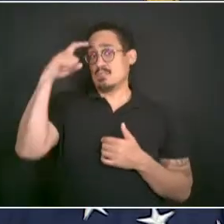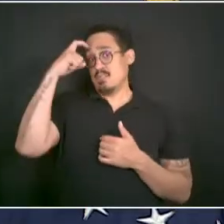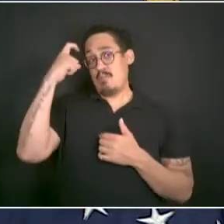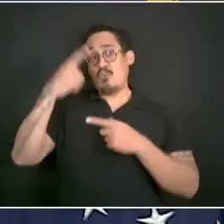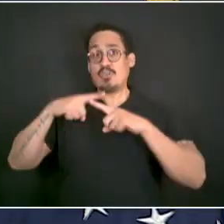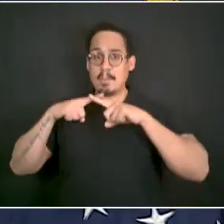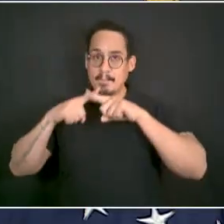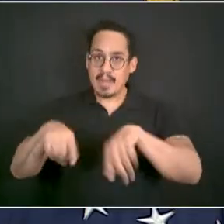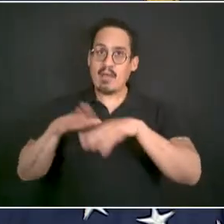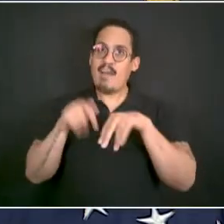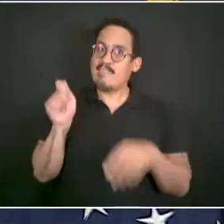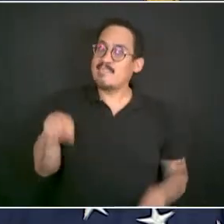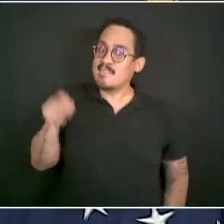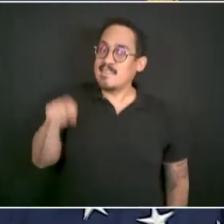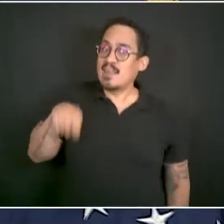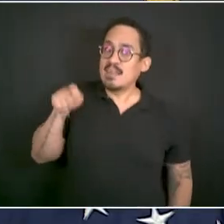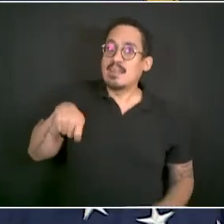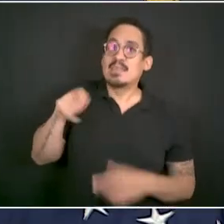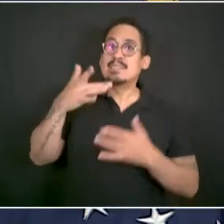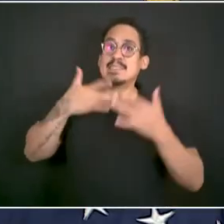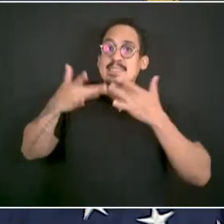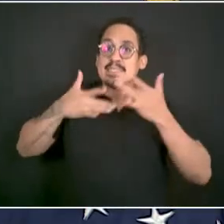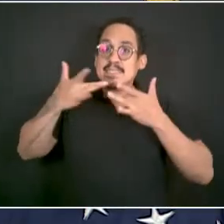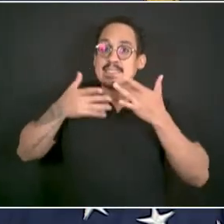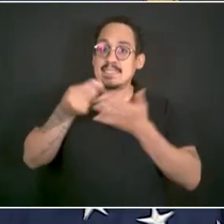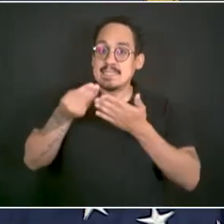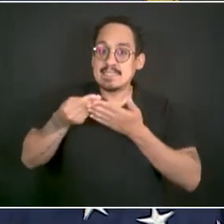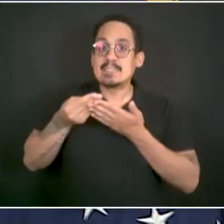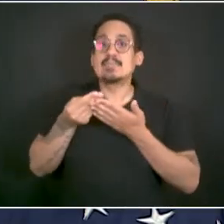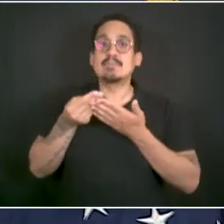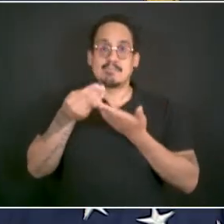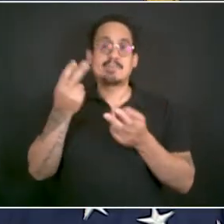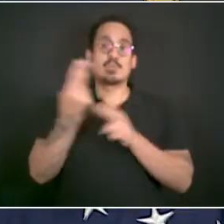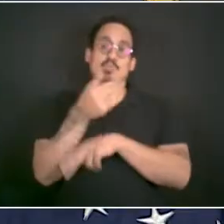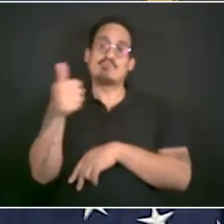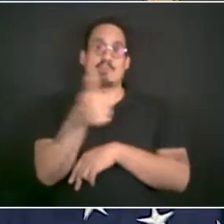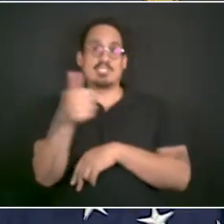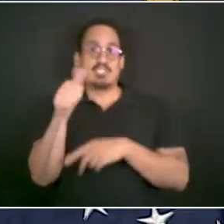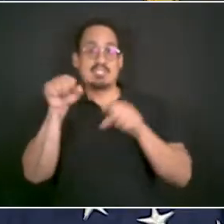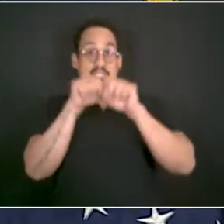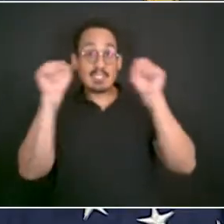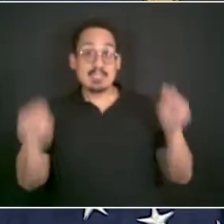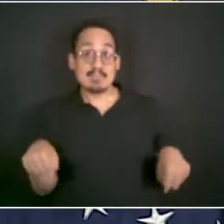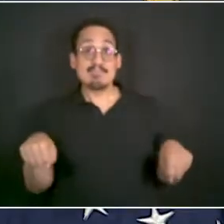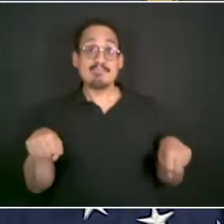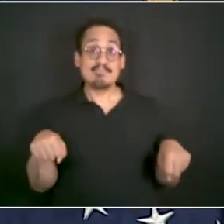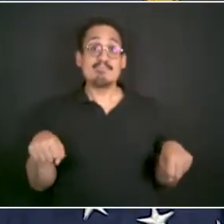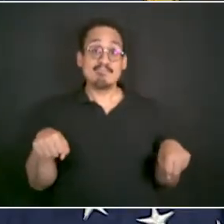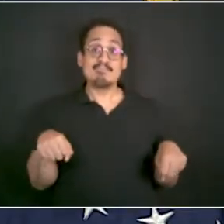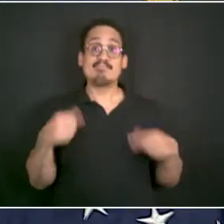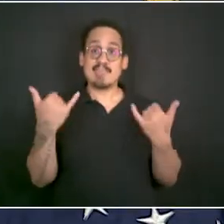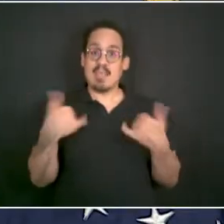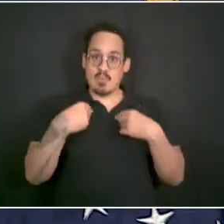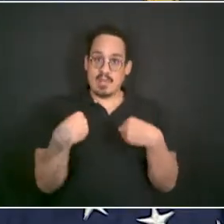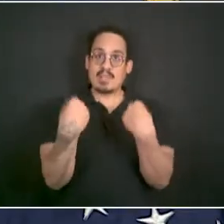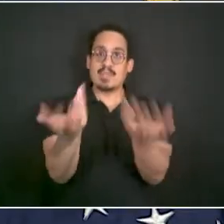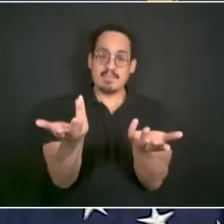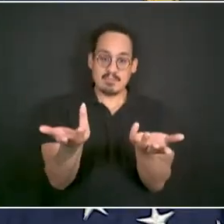that they made. They had to use it to use the transportation system, but now we are giving them free